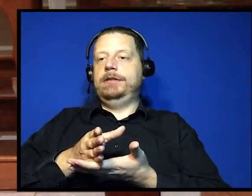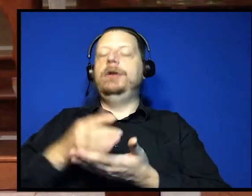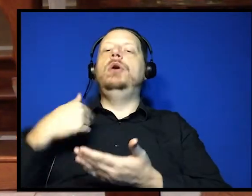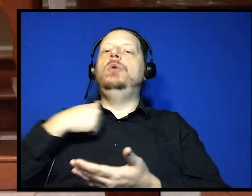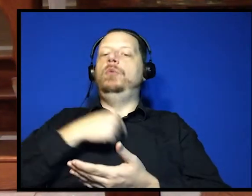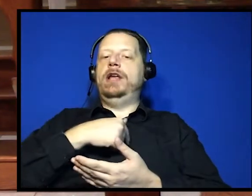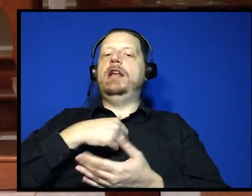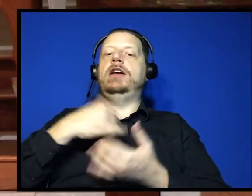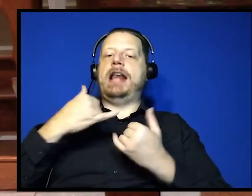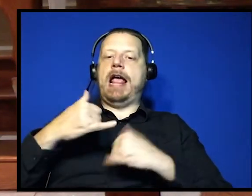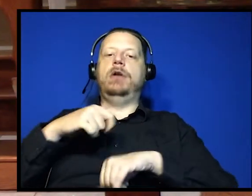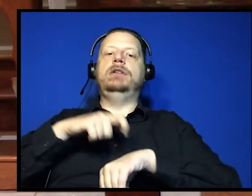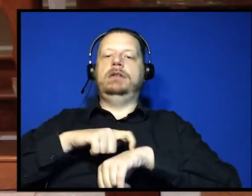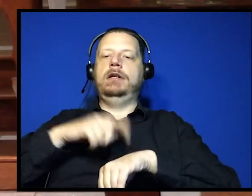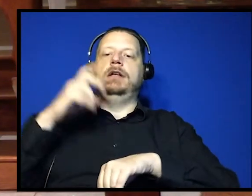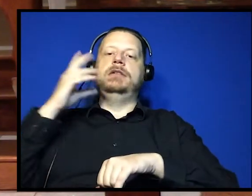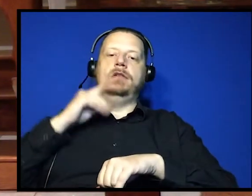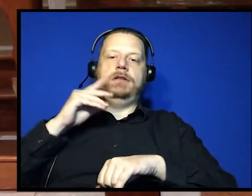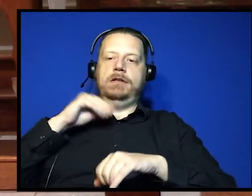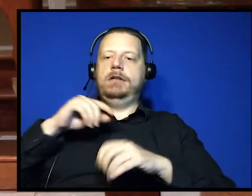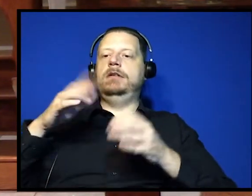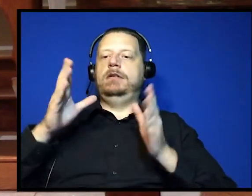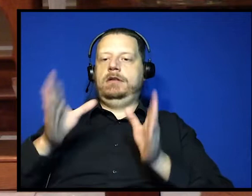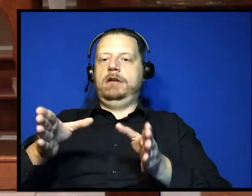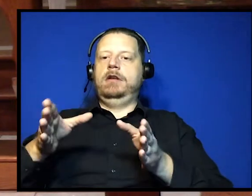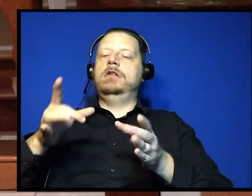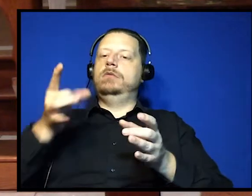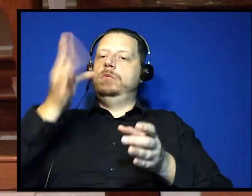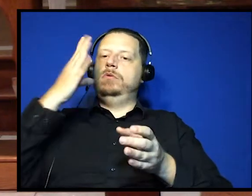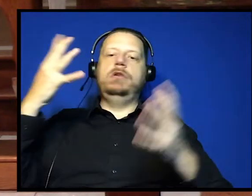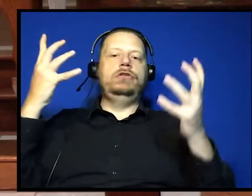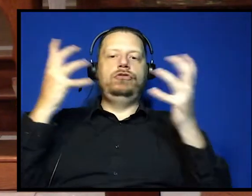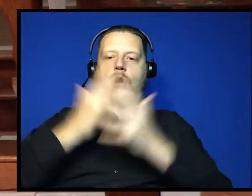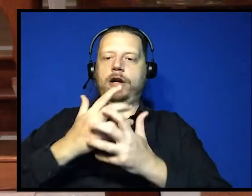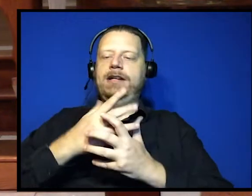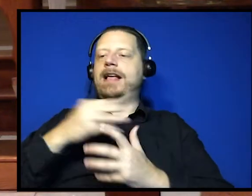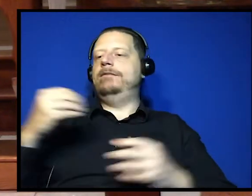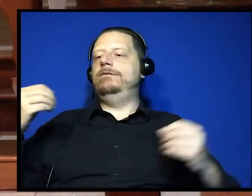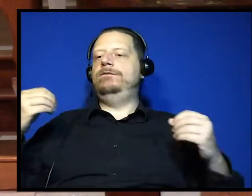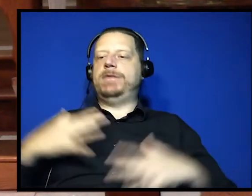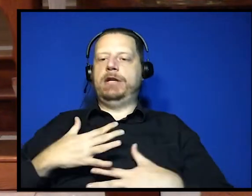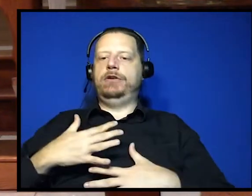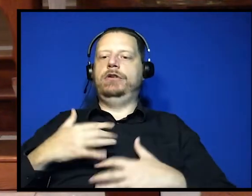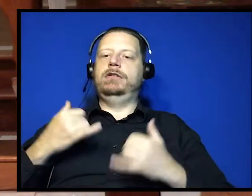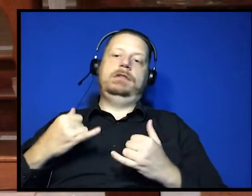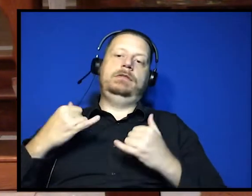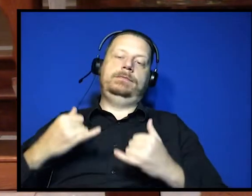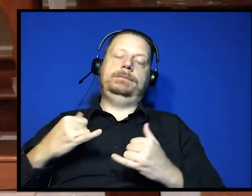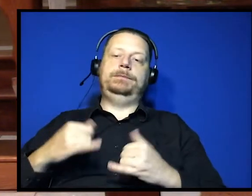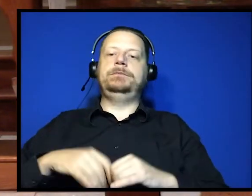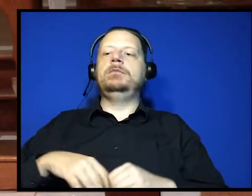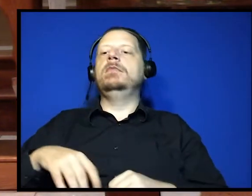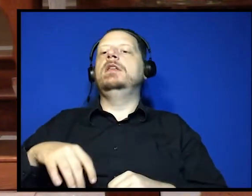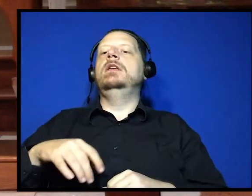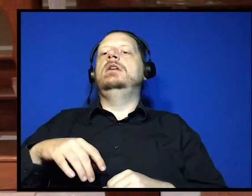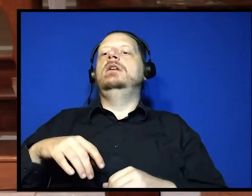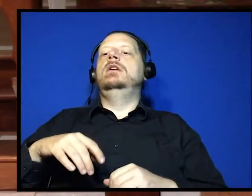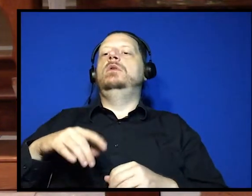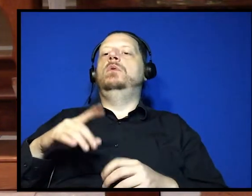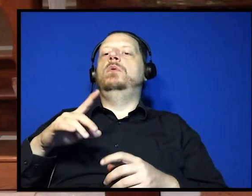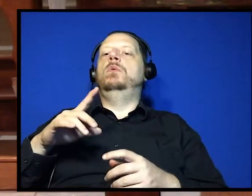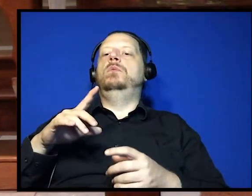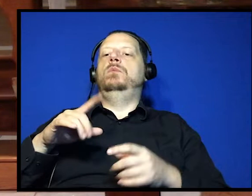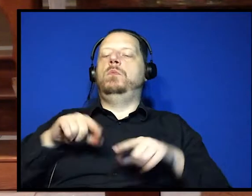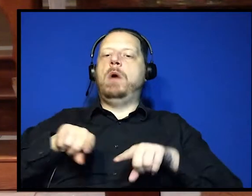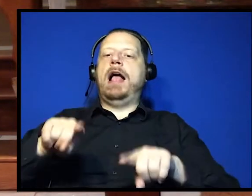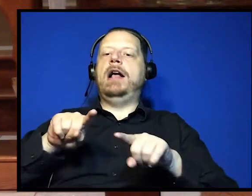We are in a period of intense darkness and fear at this time, as the spiking